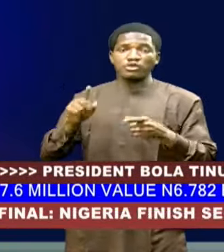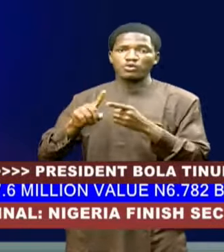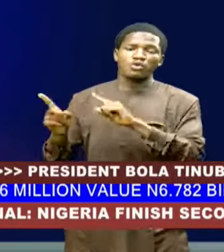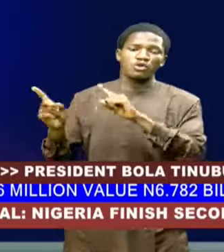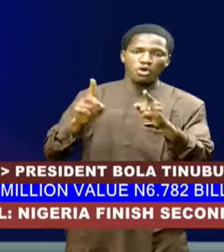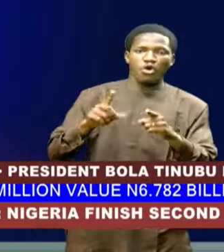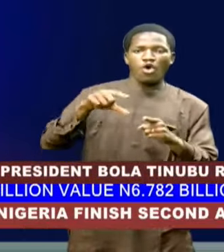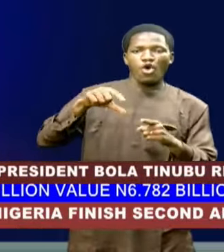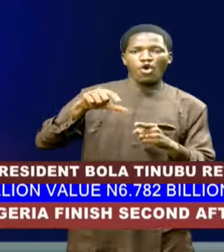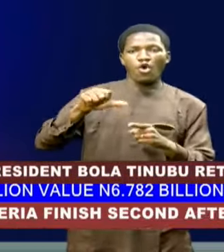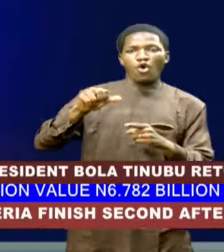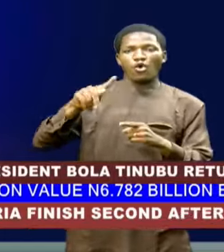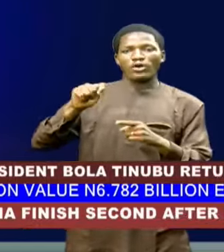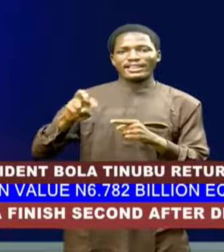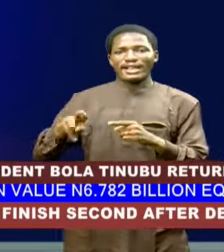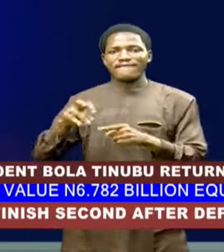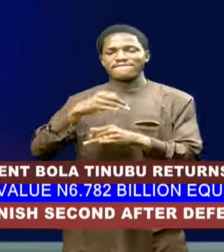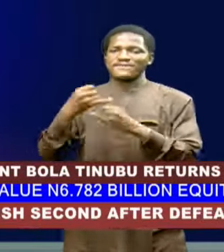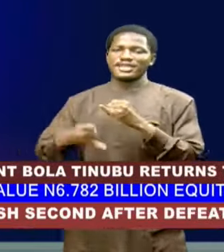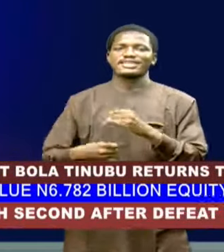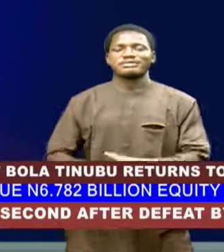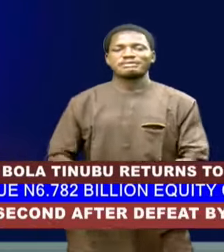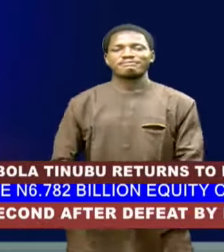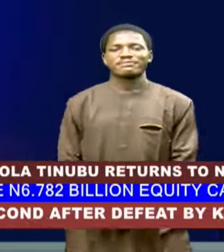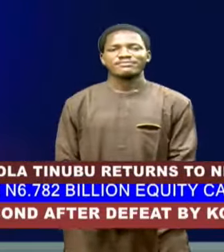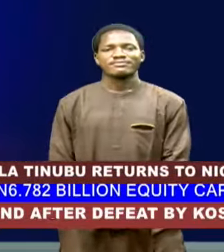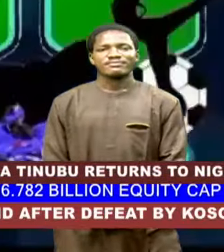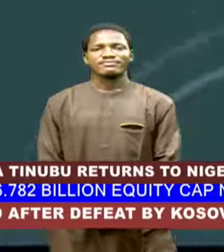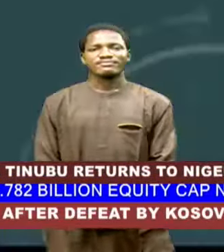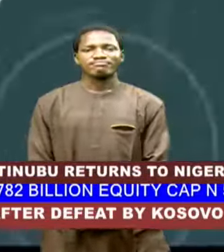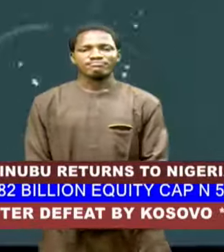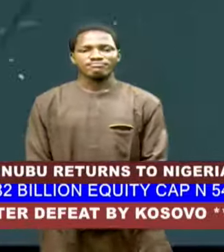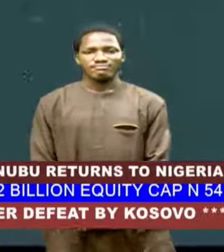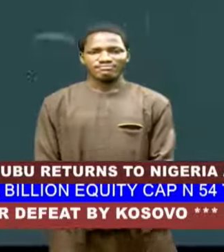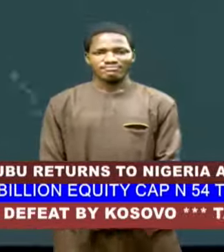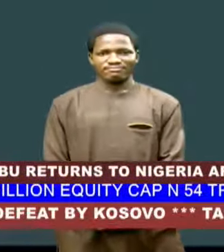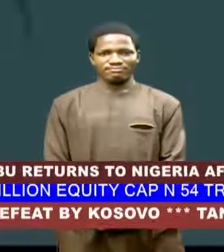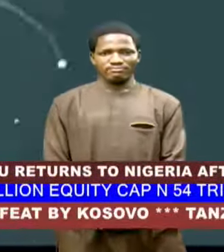Sociedad. With Sport Update, Peter Oyibo, NTA News.